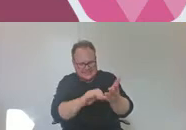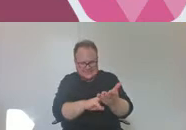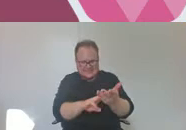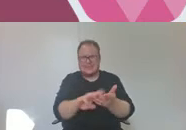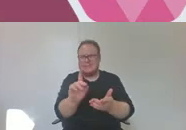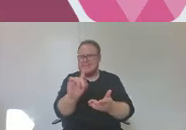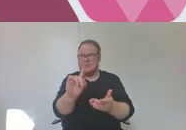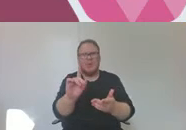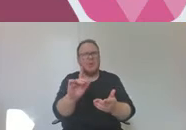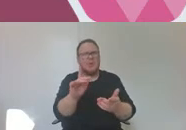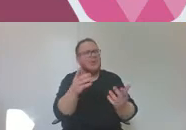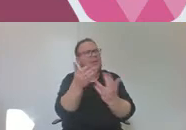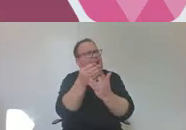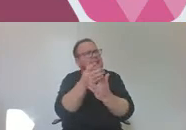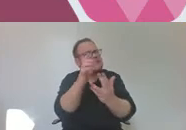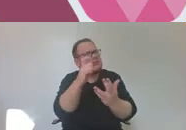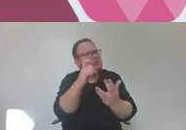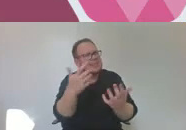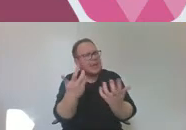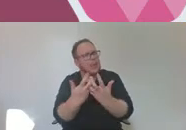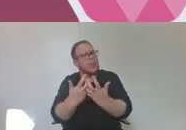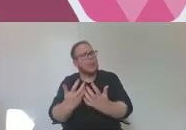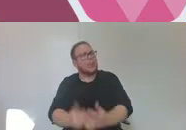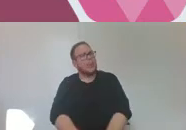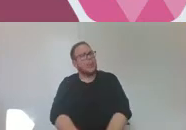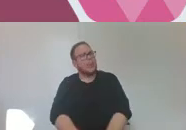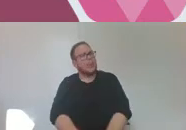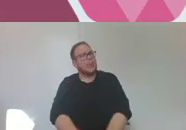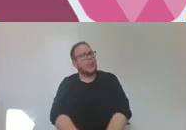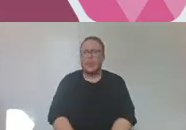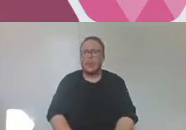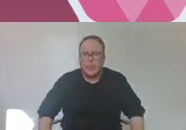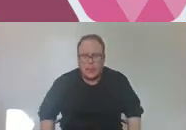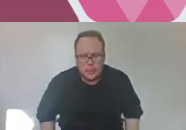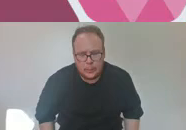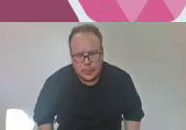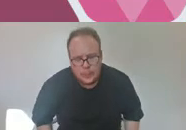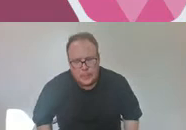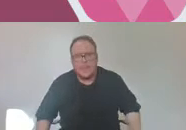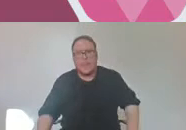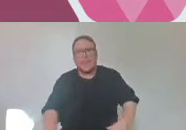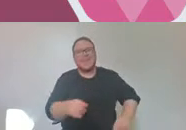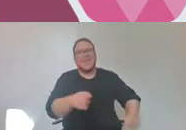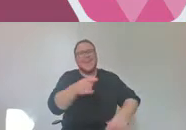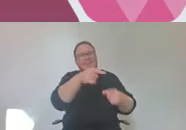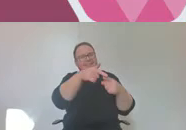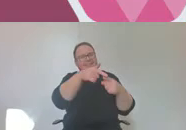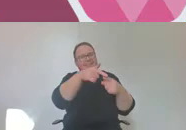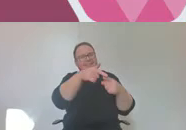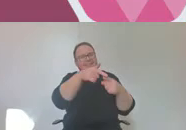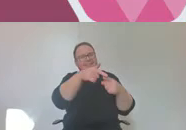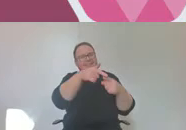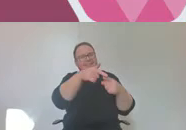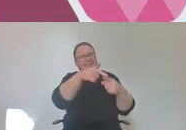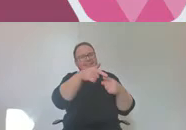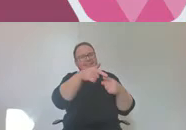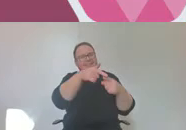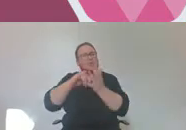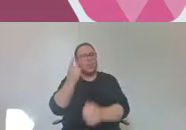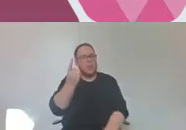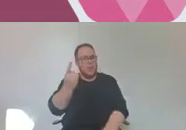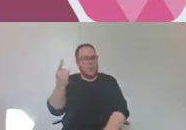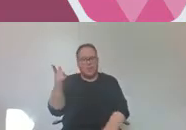that service? How do I qualify for CRIS? And secondly, just moving on to NHS 111 first, which I think potentially is